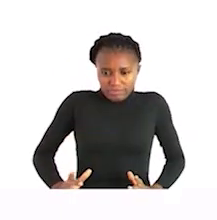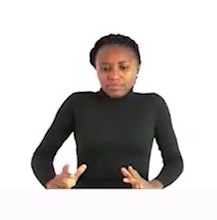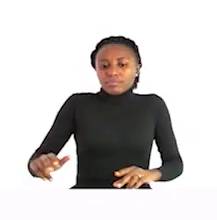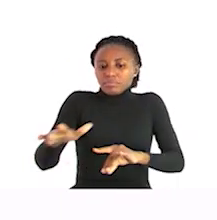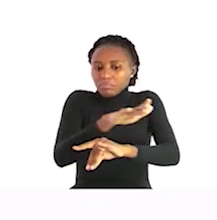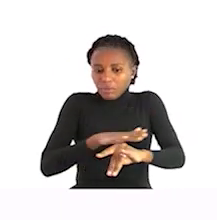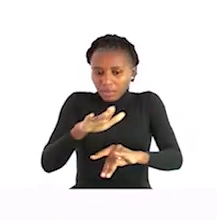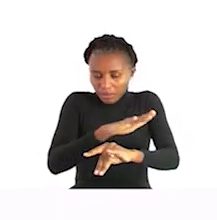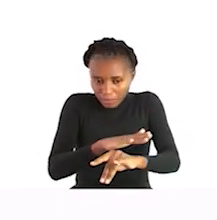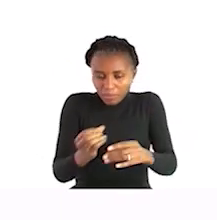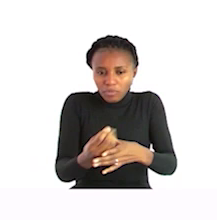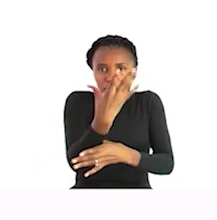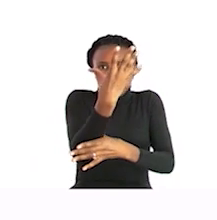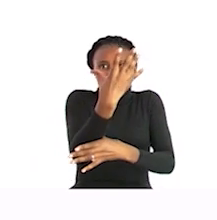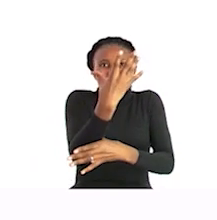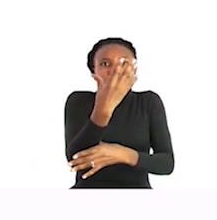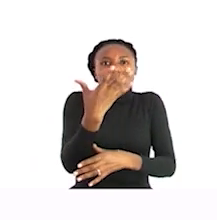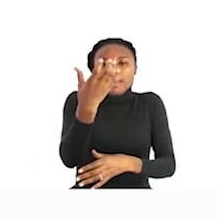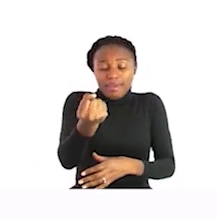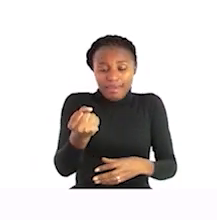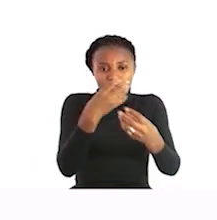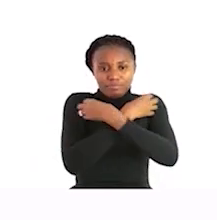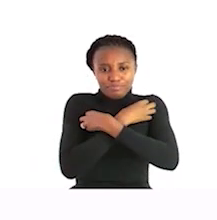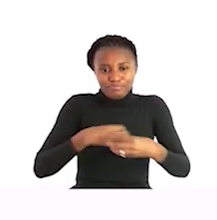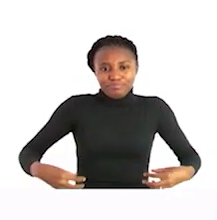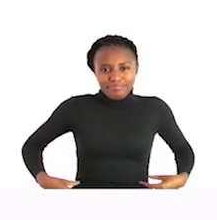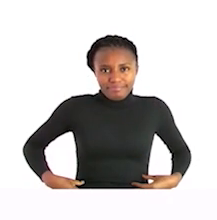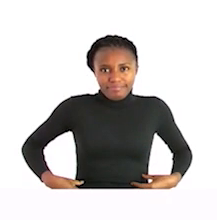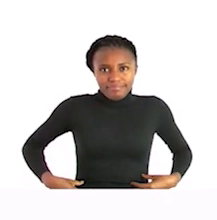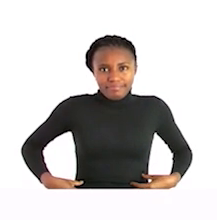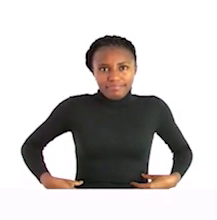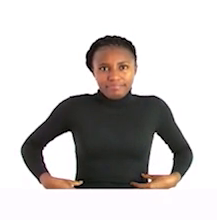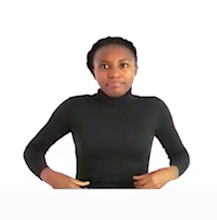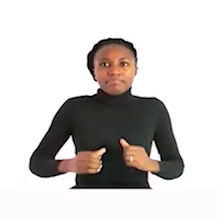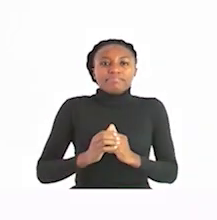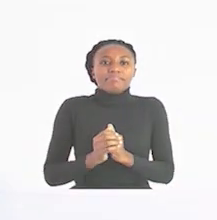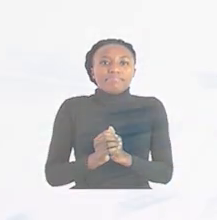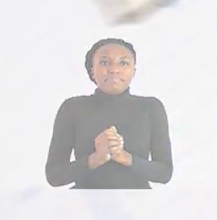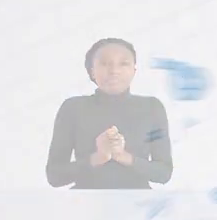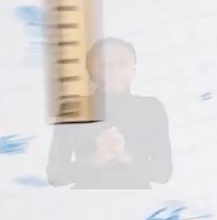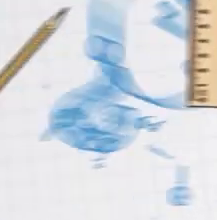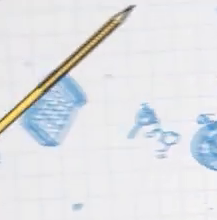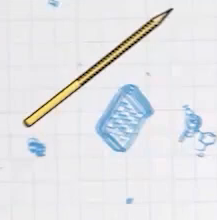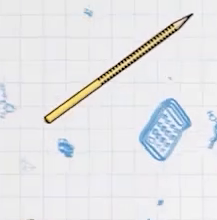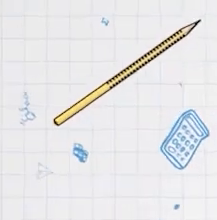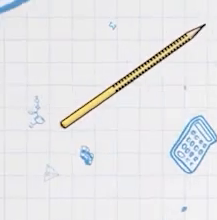plant, especially one that produces specific symptoms or signs.